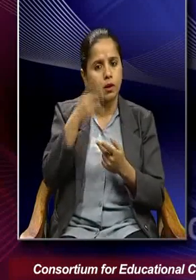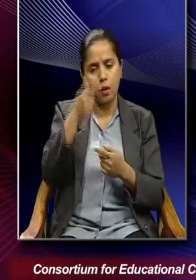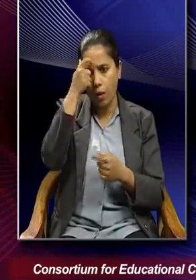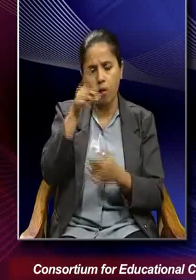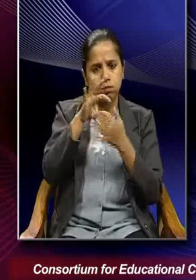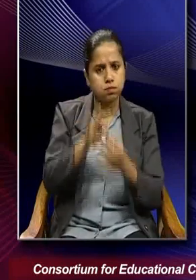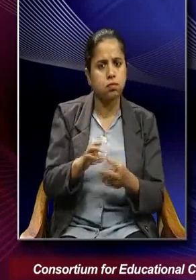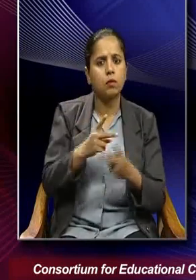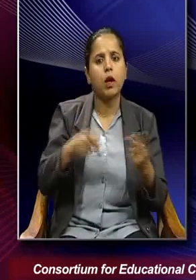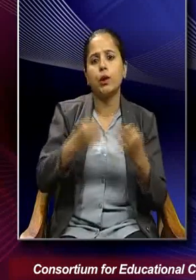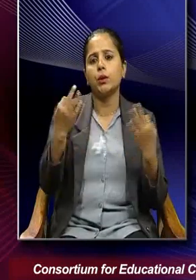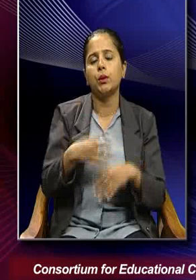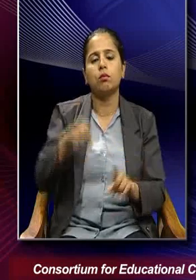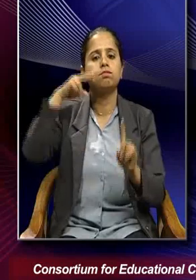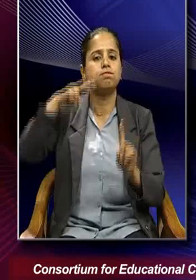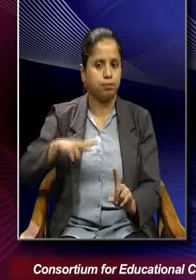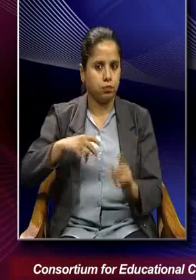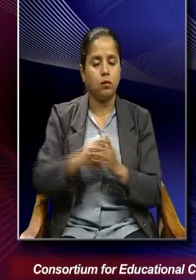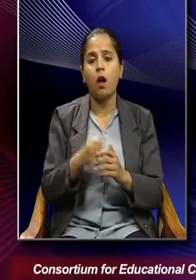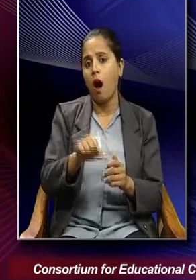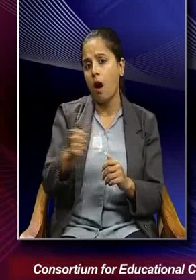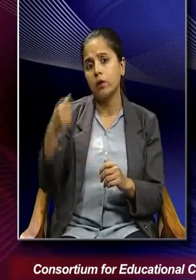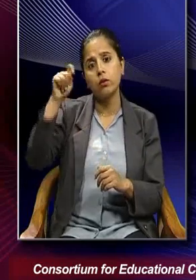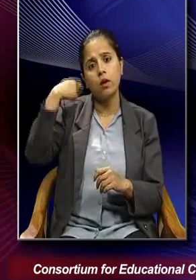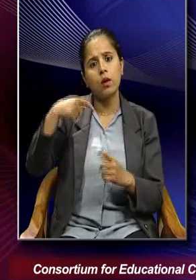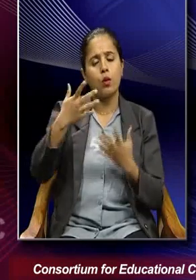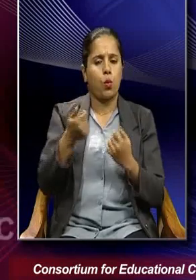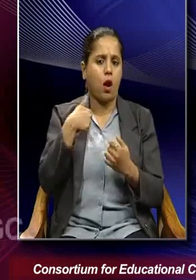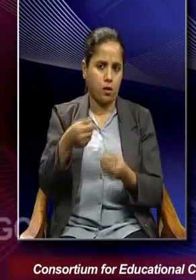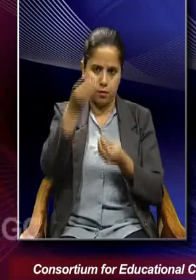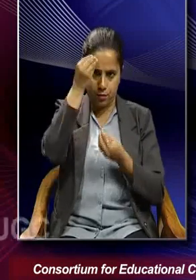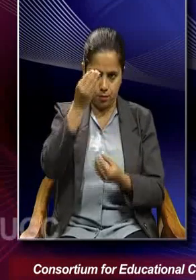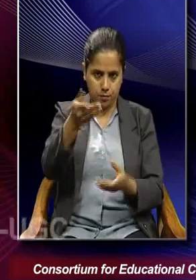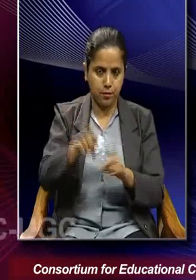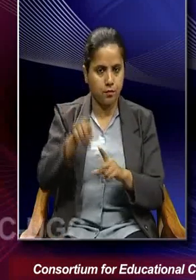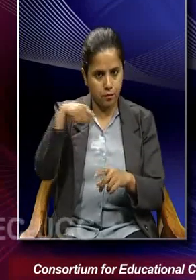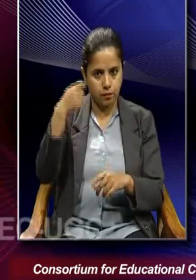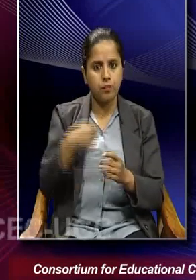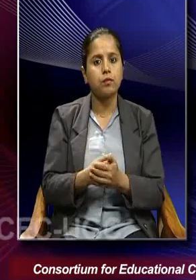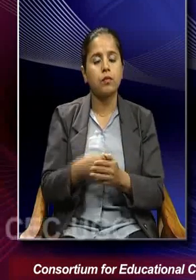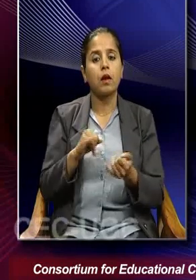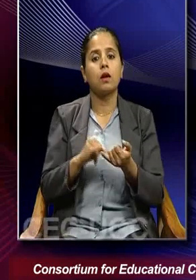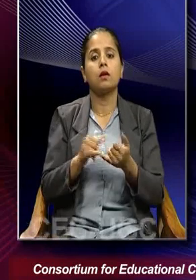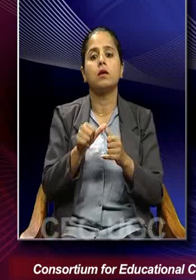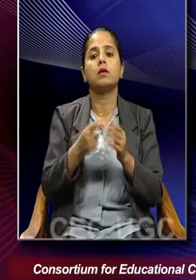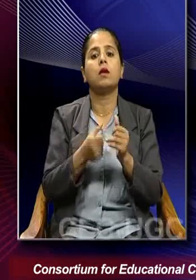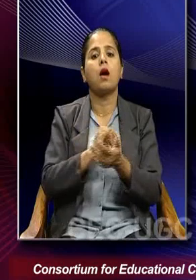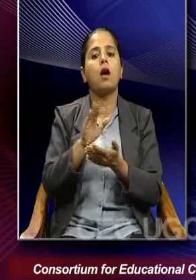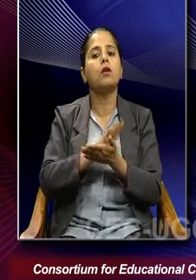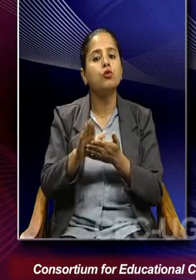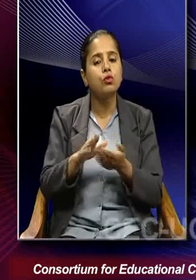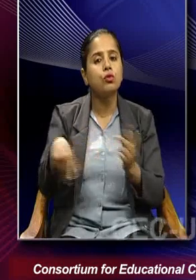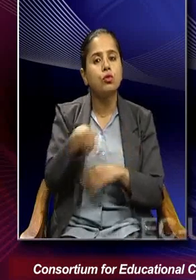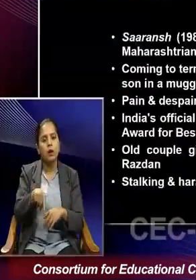in a new kind of a perspective. Another film which I'd like to talk about is Saransh, which was made in